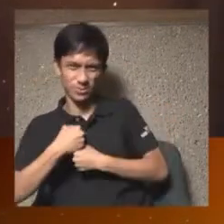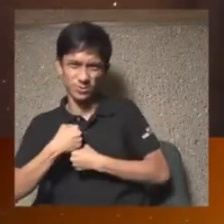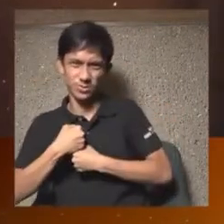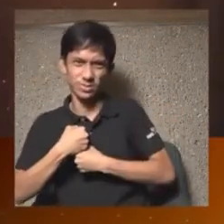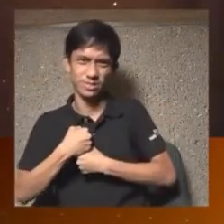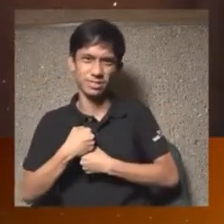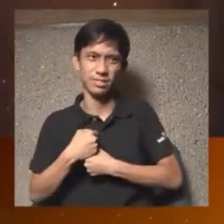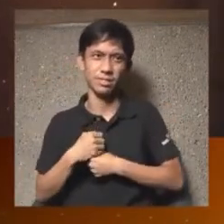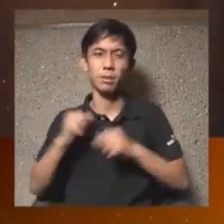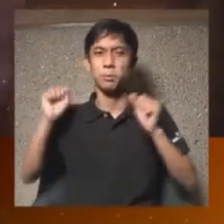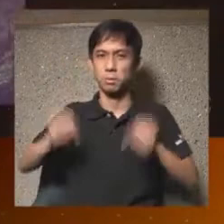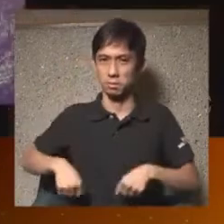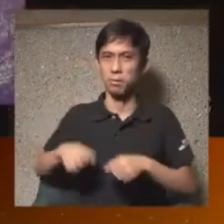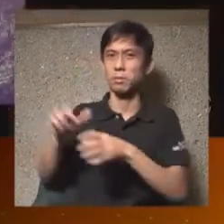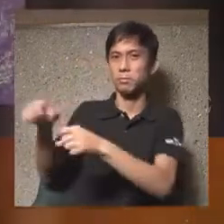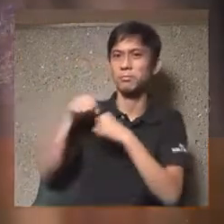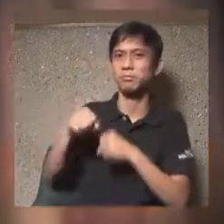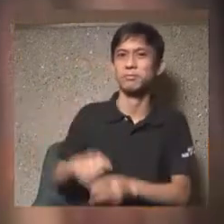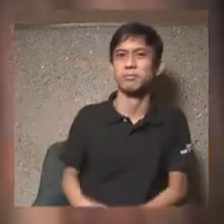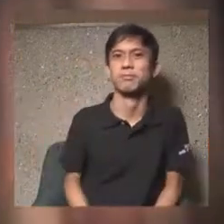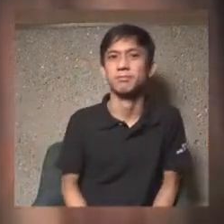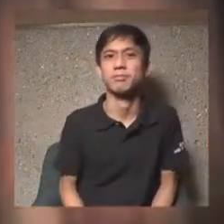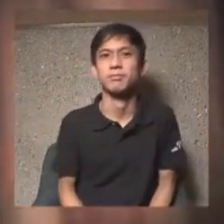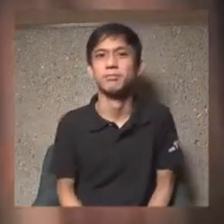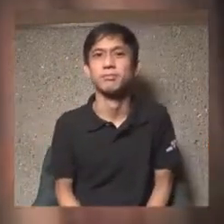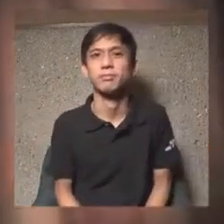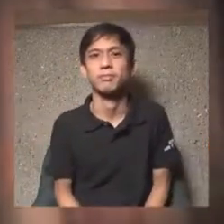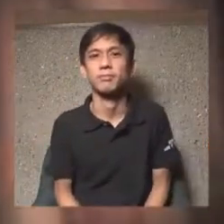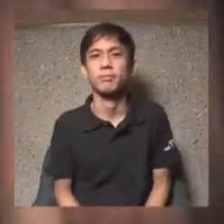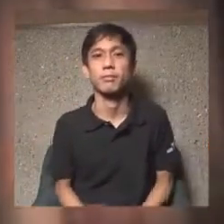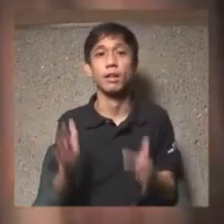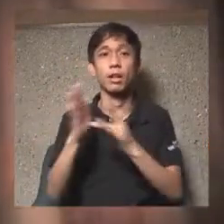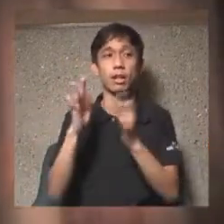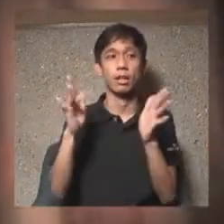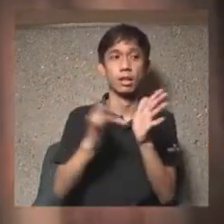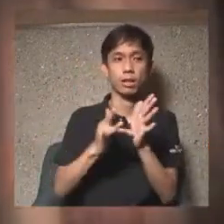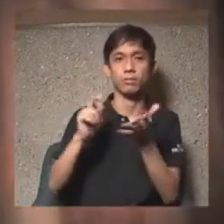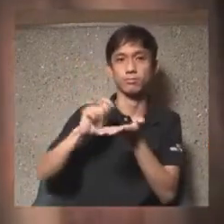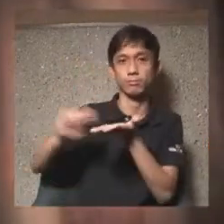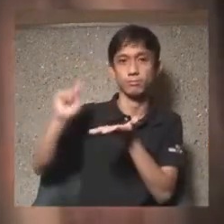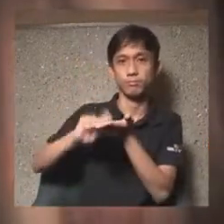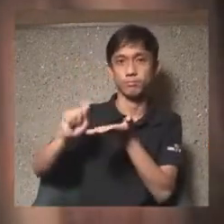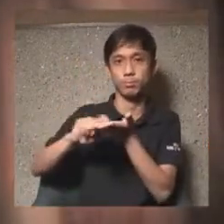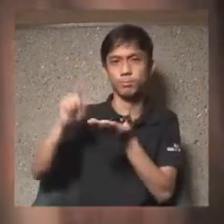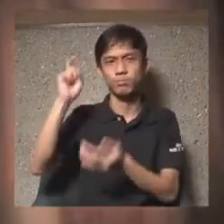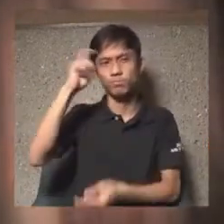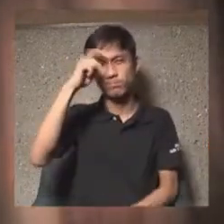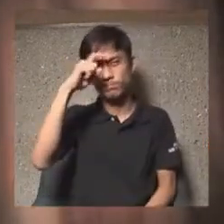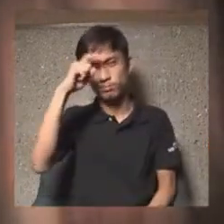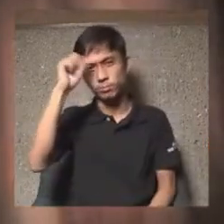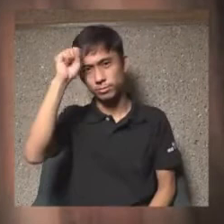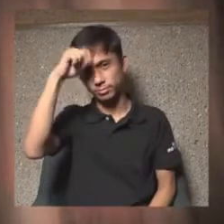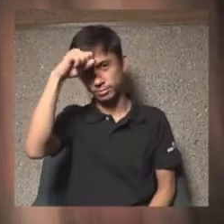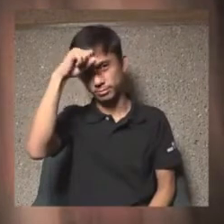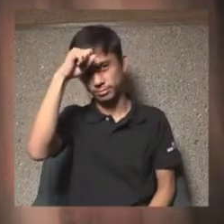Bible scholars, this is very important for our better understanding. Bible scholars would believe that God hit